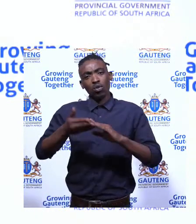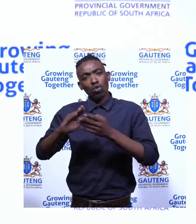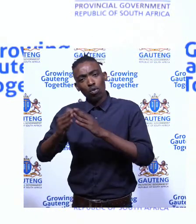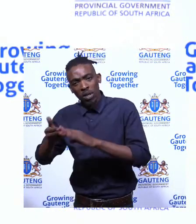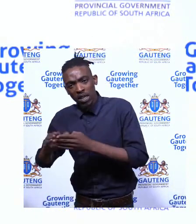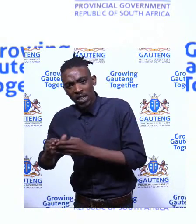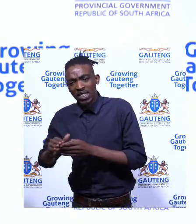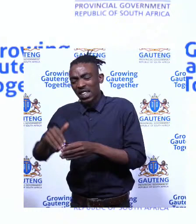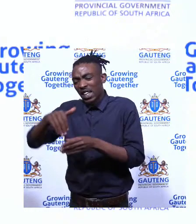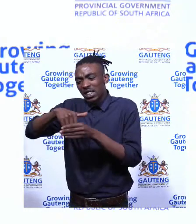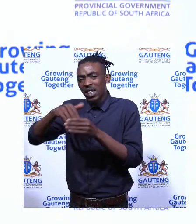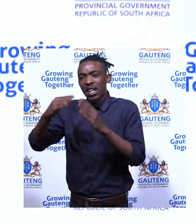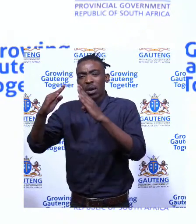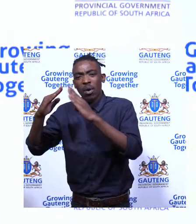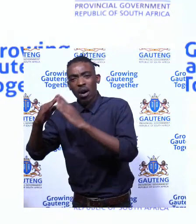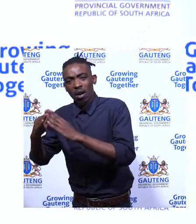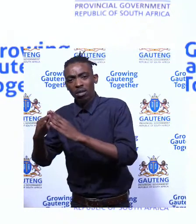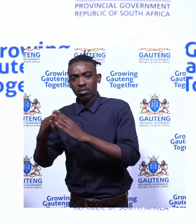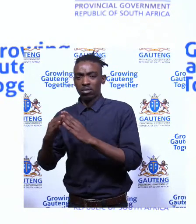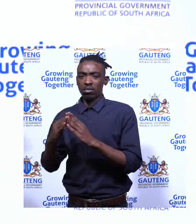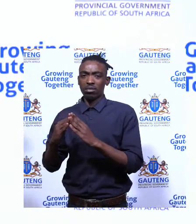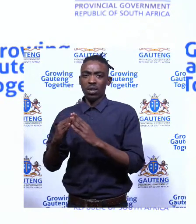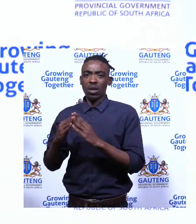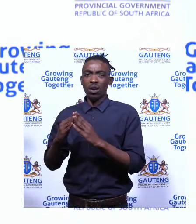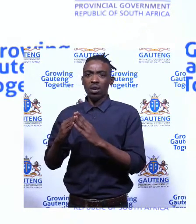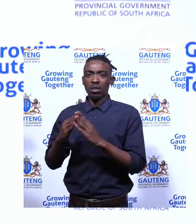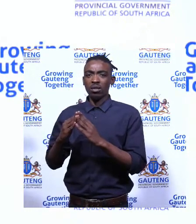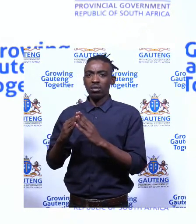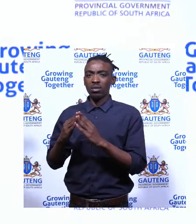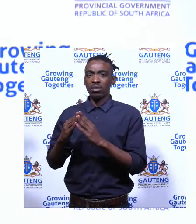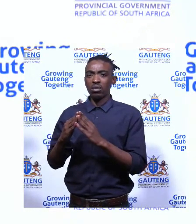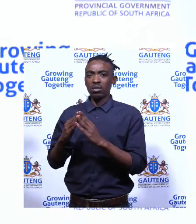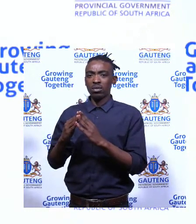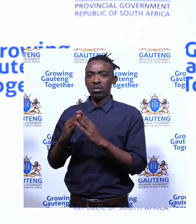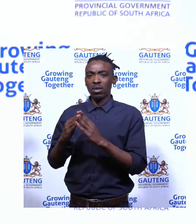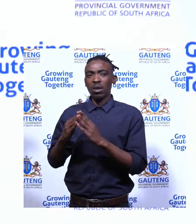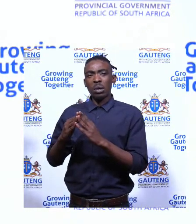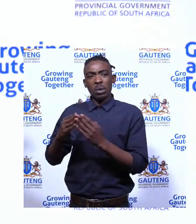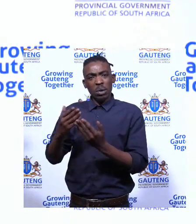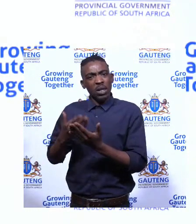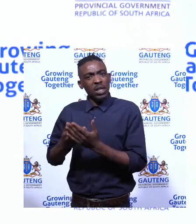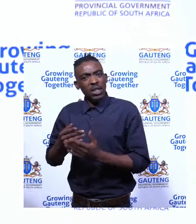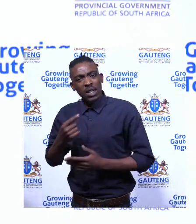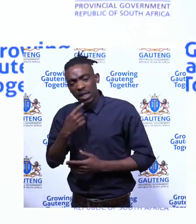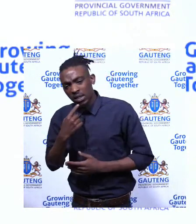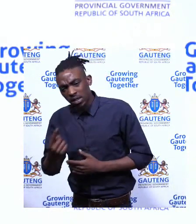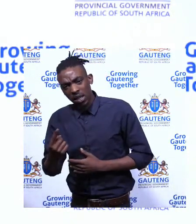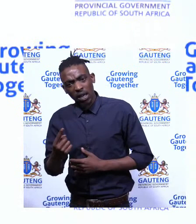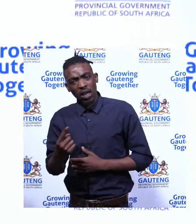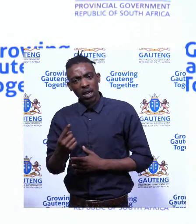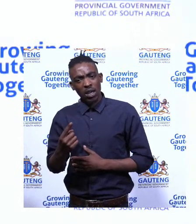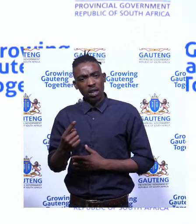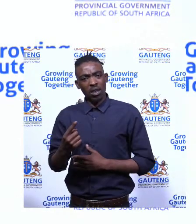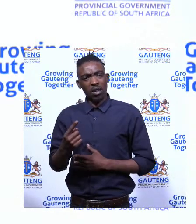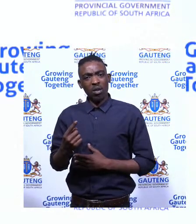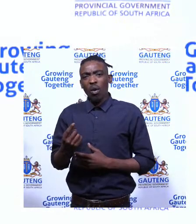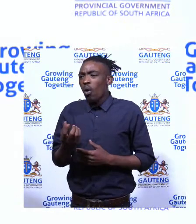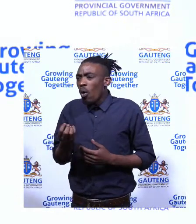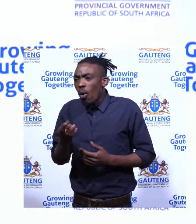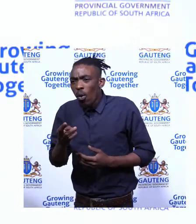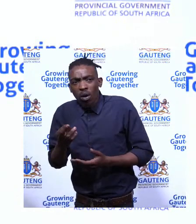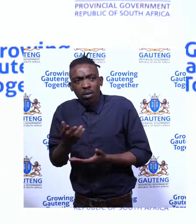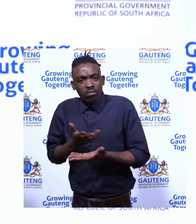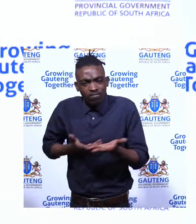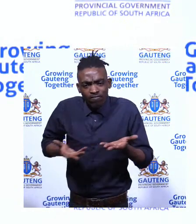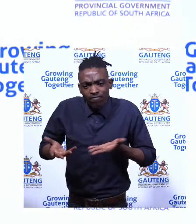homes, within our spaces, and the close people with us, start talking about our